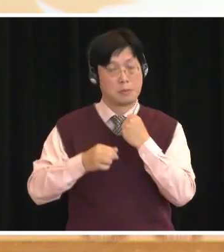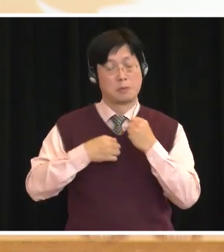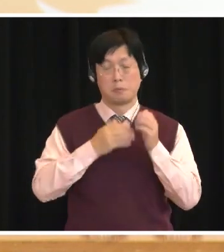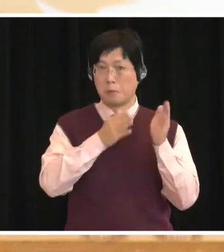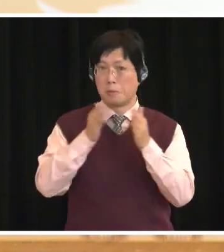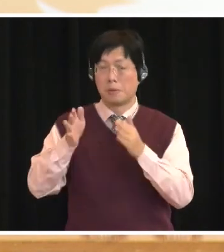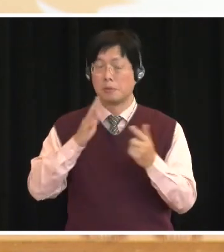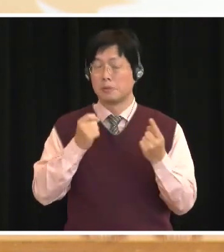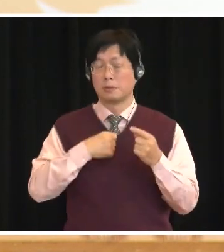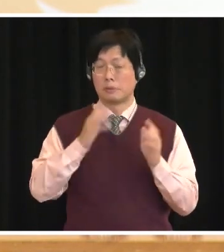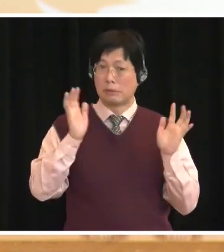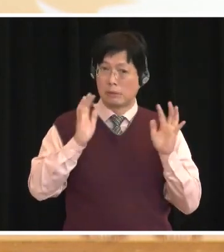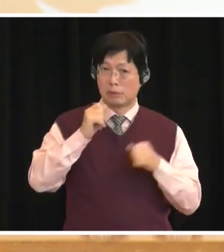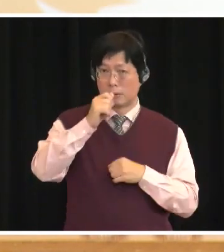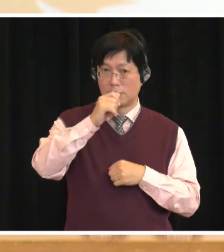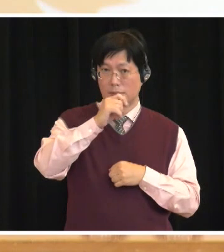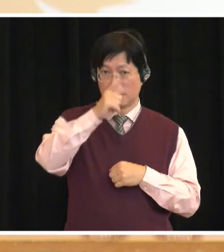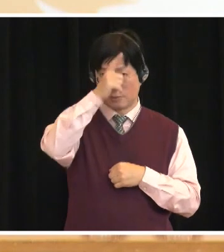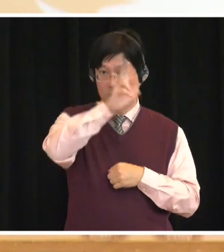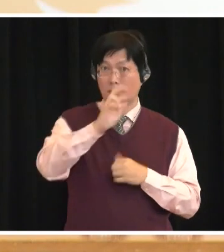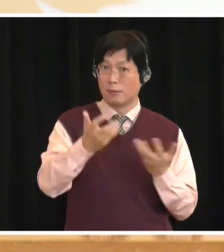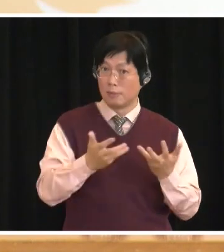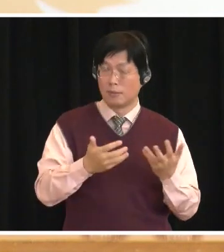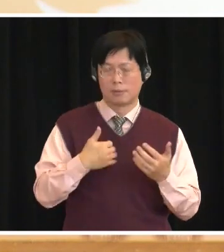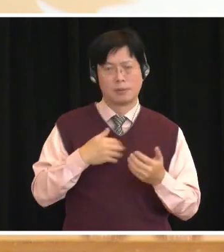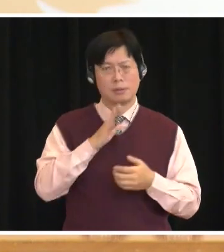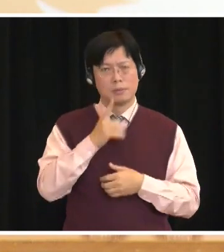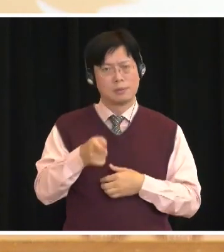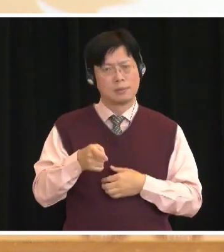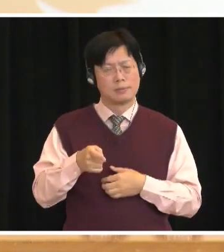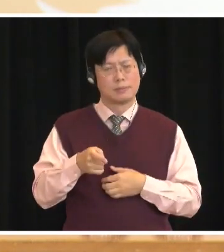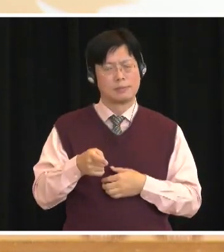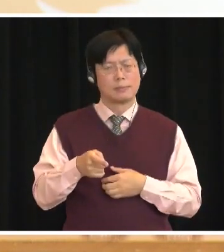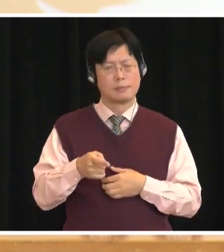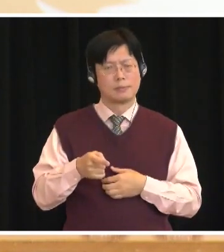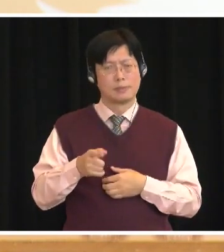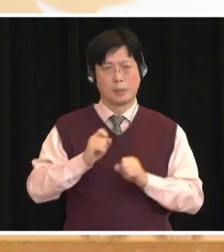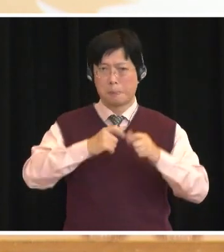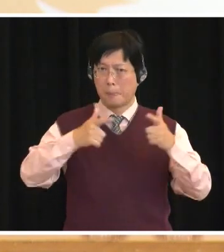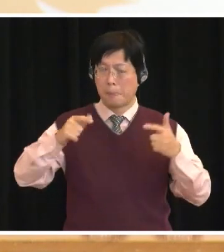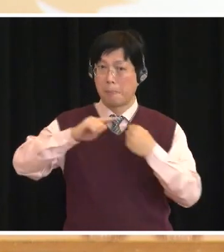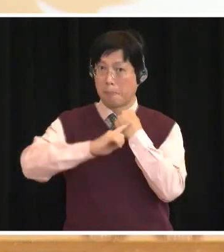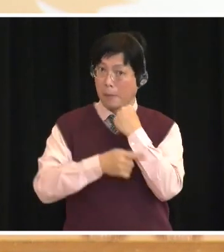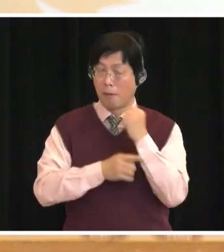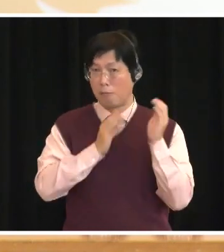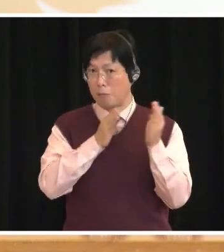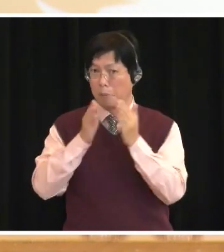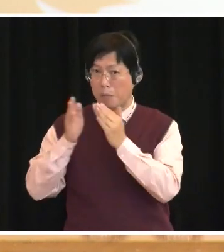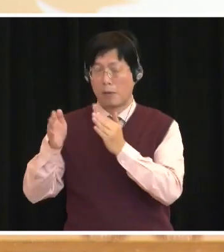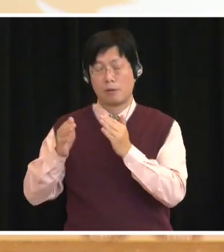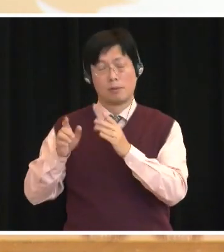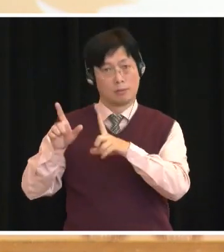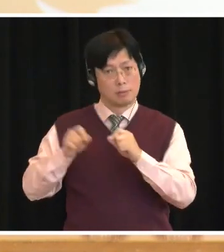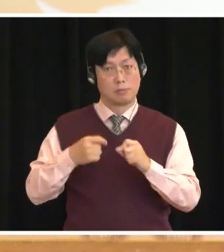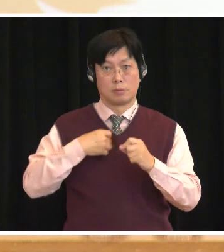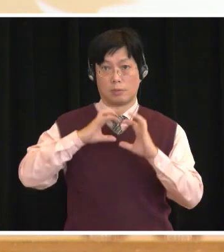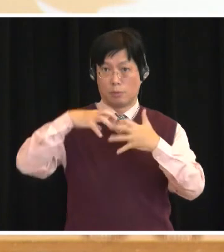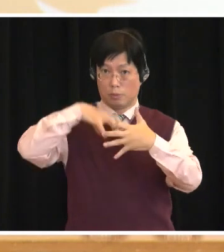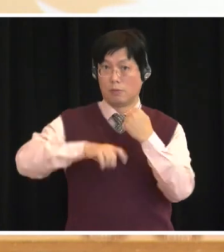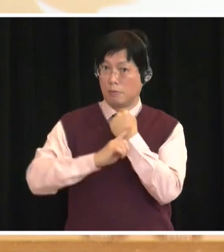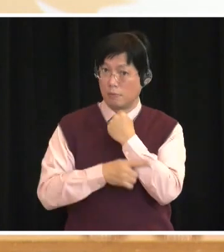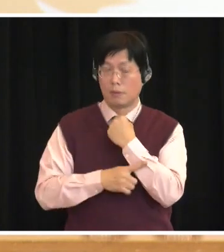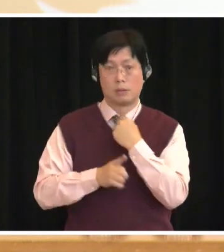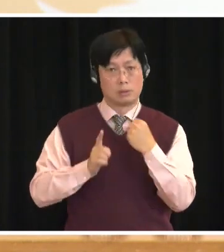the protection of children, victims of sexual exploitation or abuse? There was